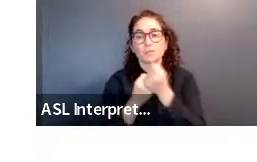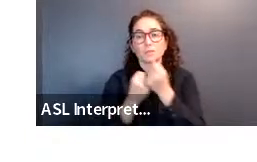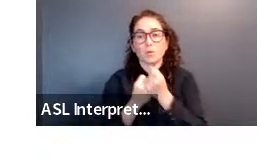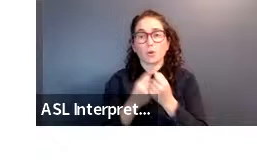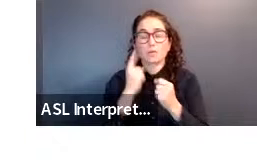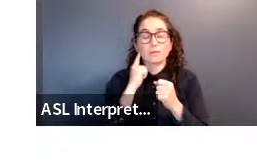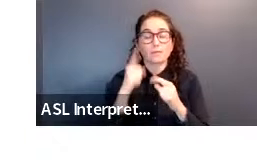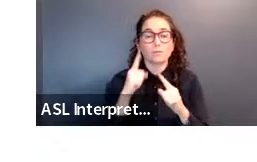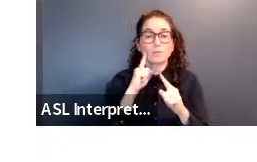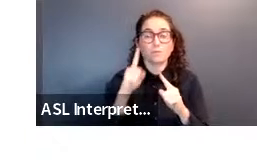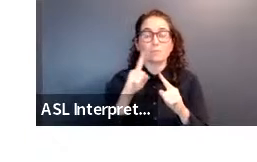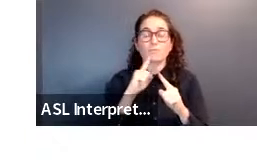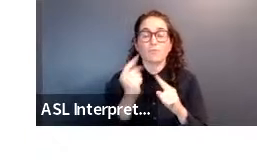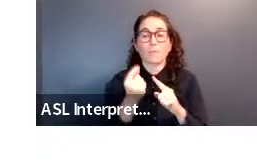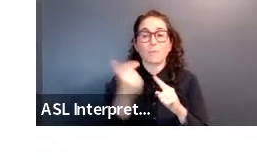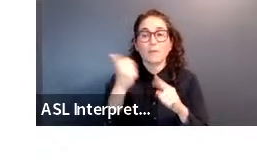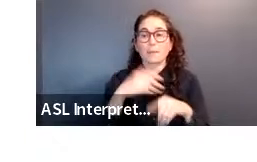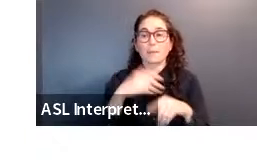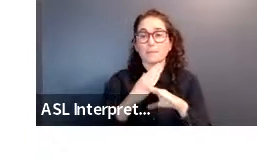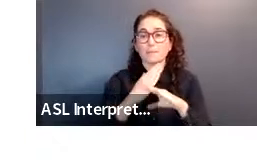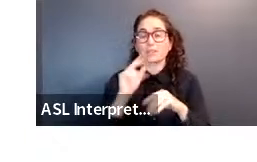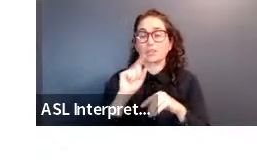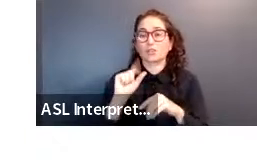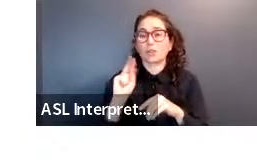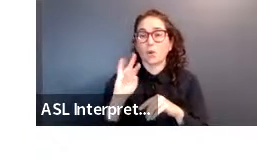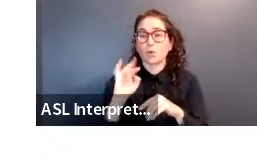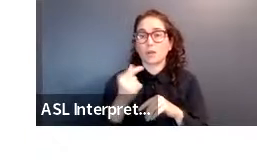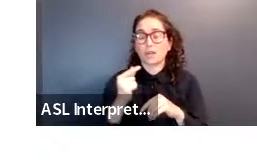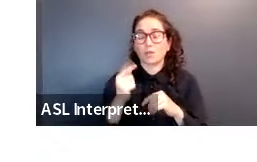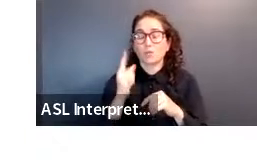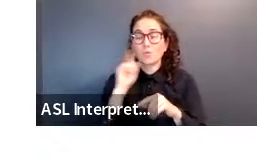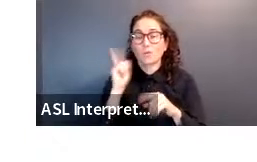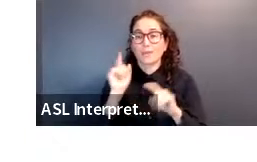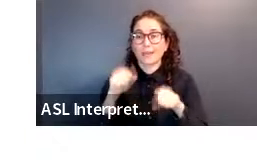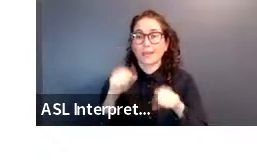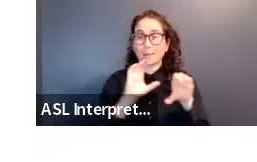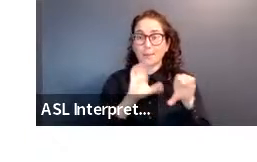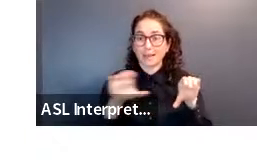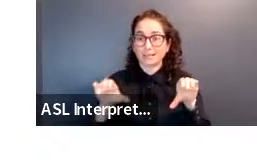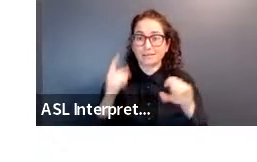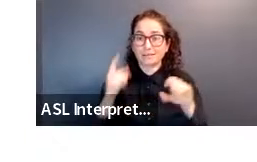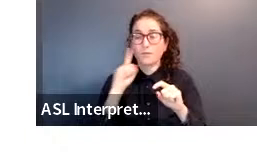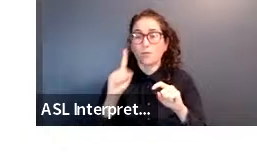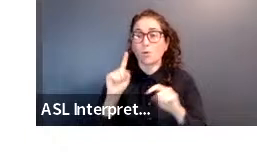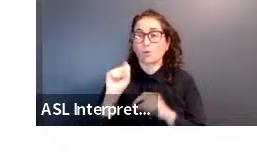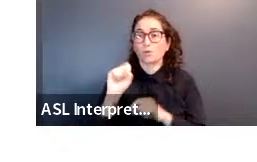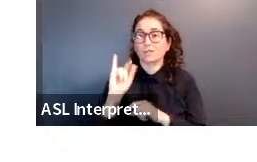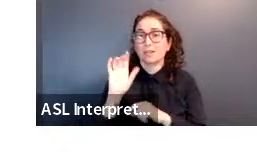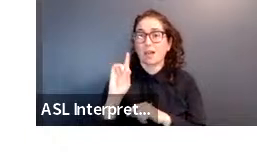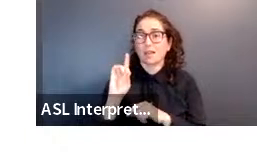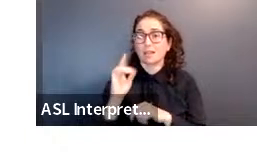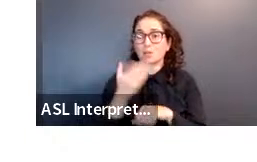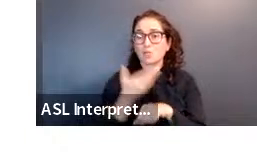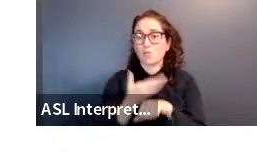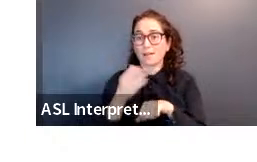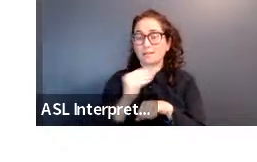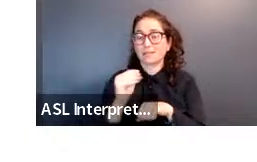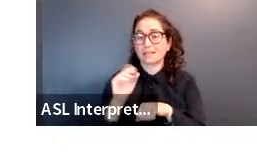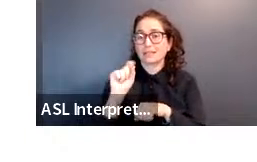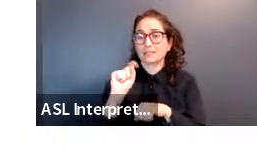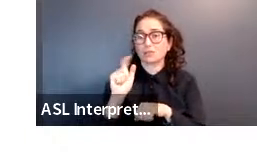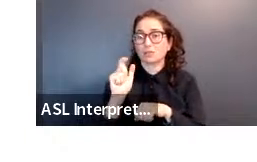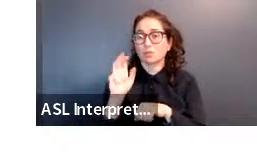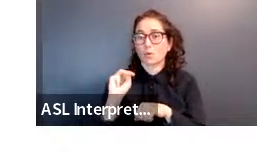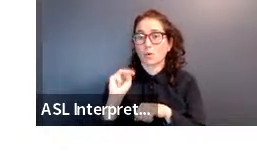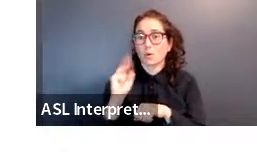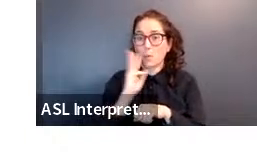this infrastructure can be placed. And when it comes to our city's solid waste and stormwater output, it would complement other city